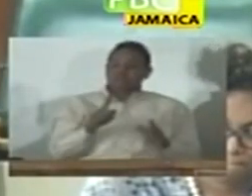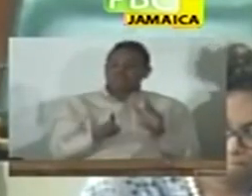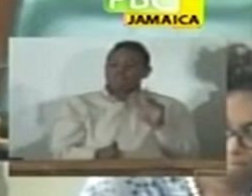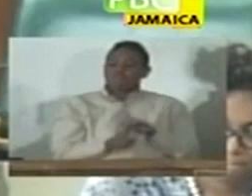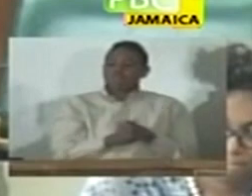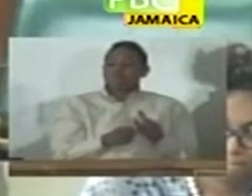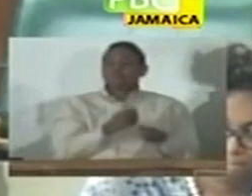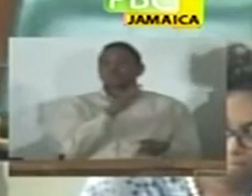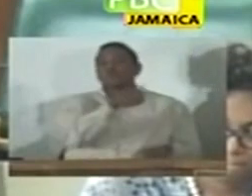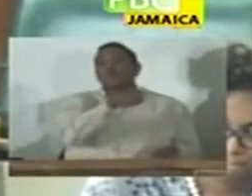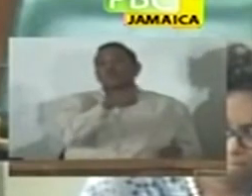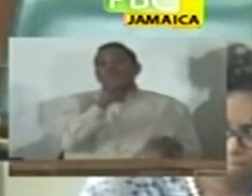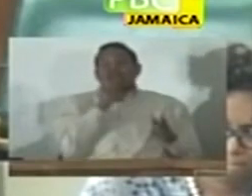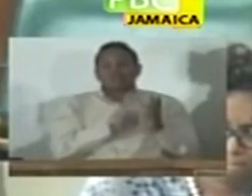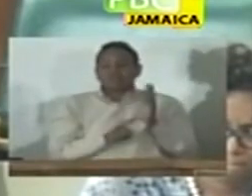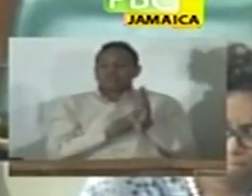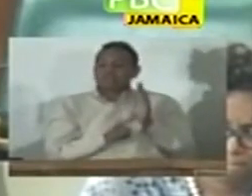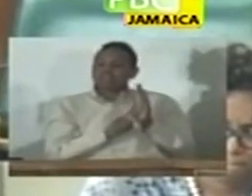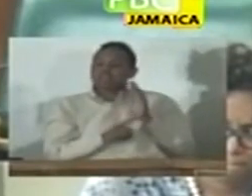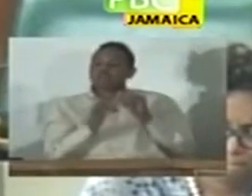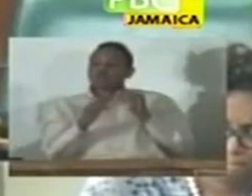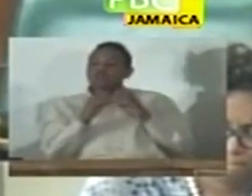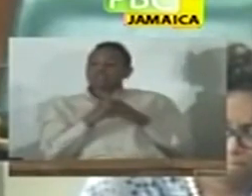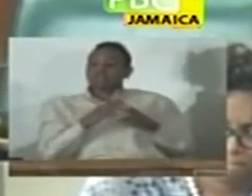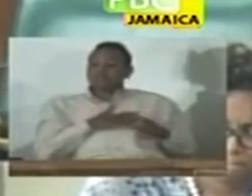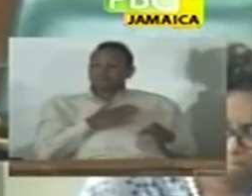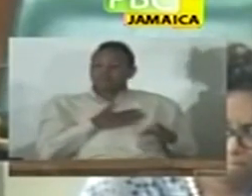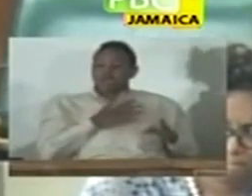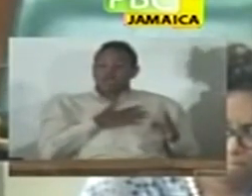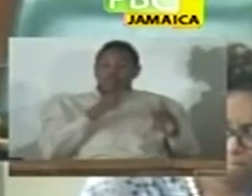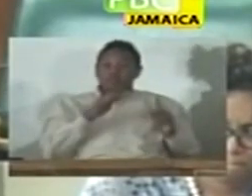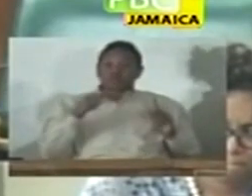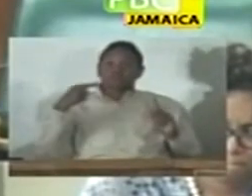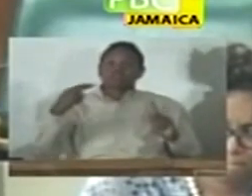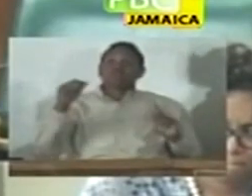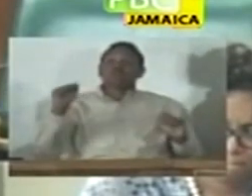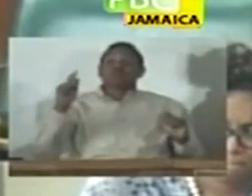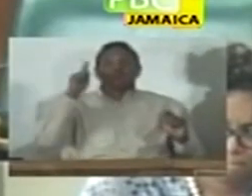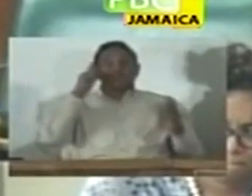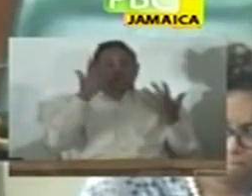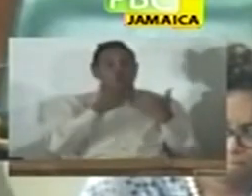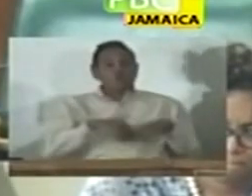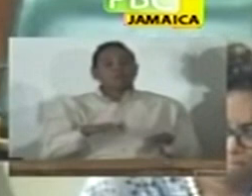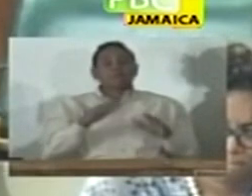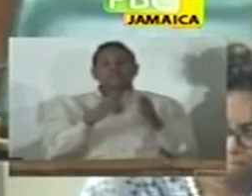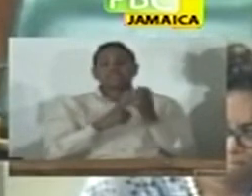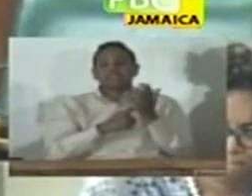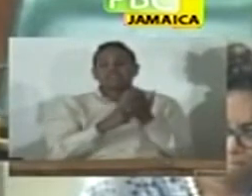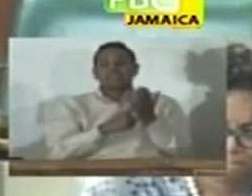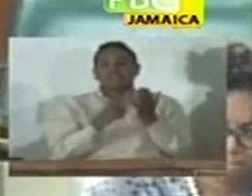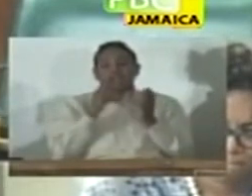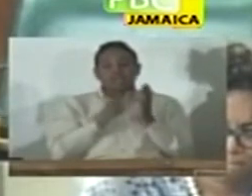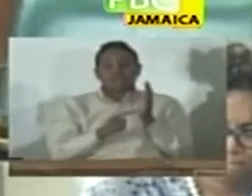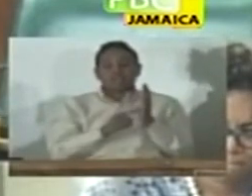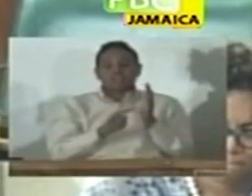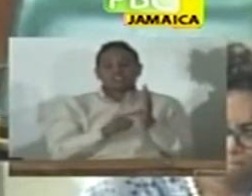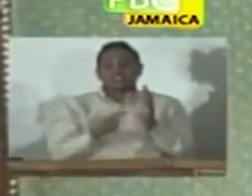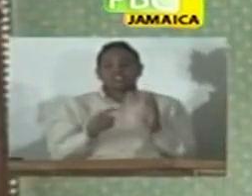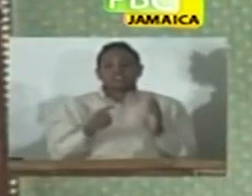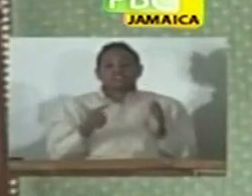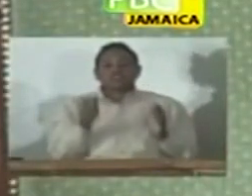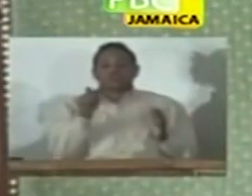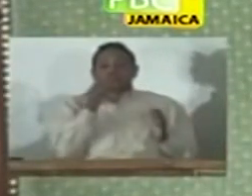own investigation, which in my view could compromise an investigation that's being carried out, and it should not be permitted.